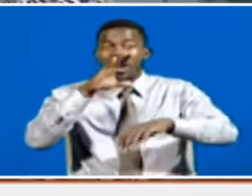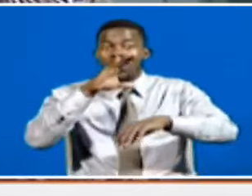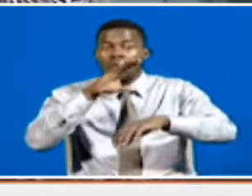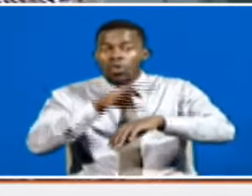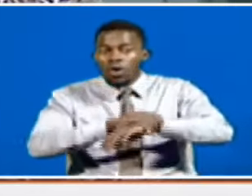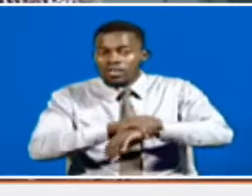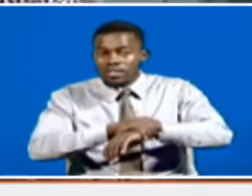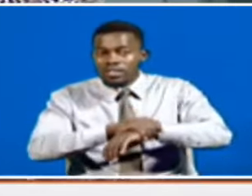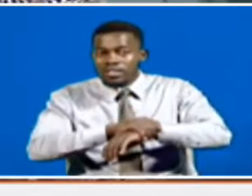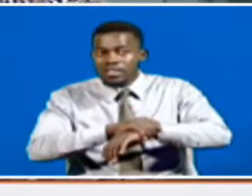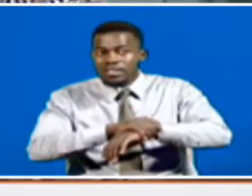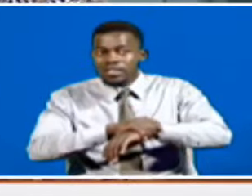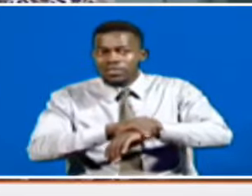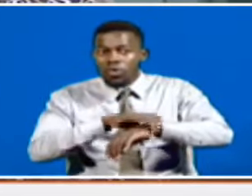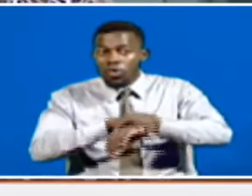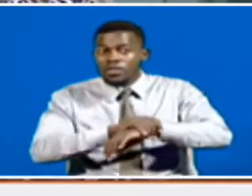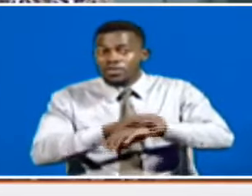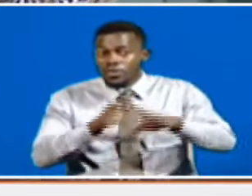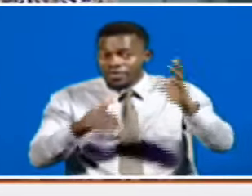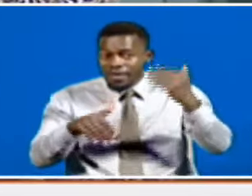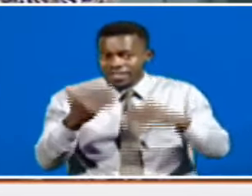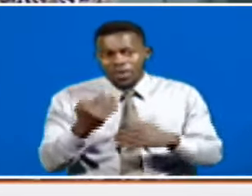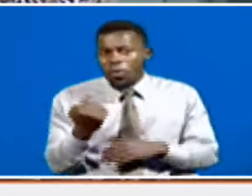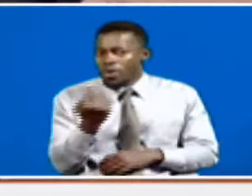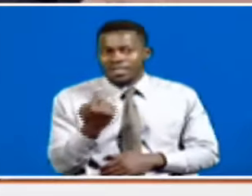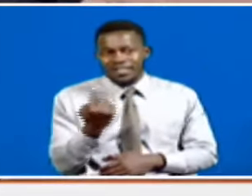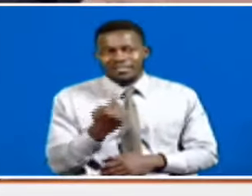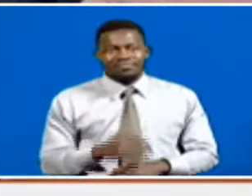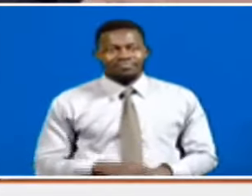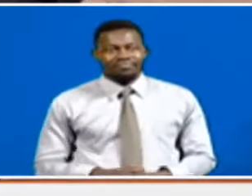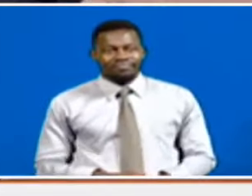minimum entry requirement to university, change it to TVET.